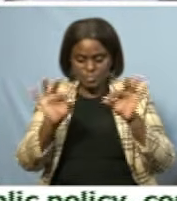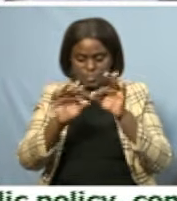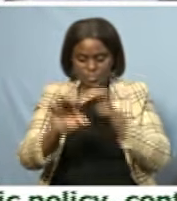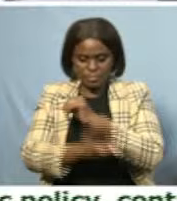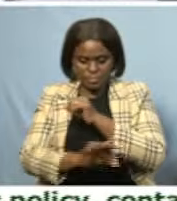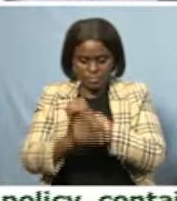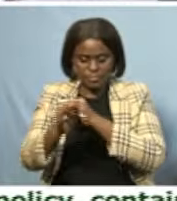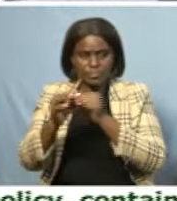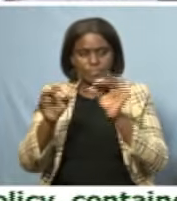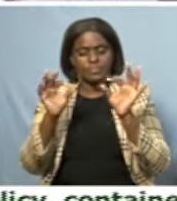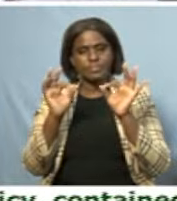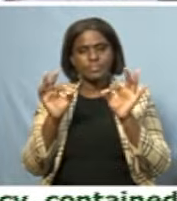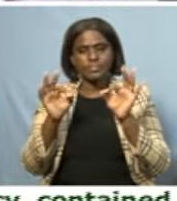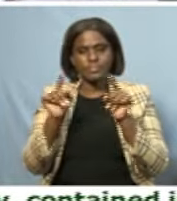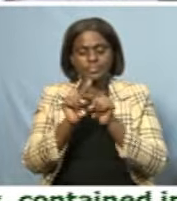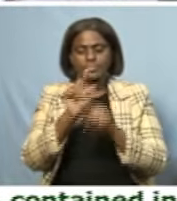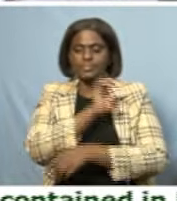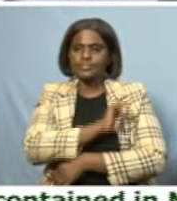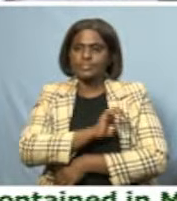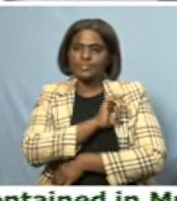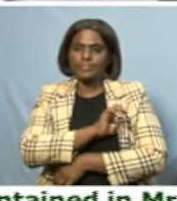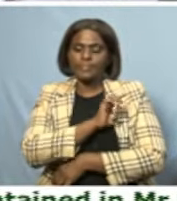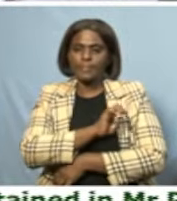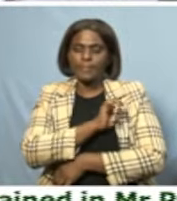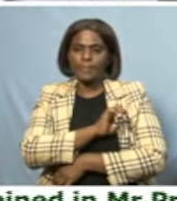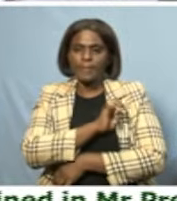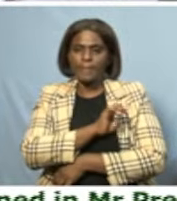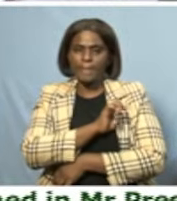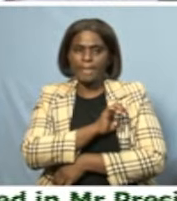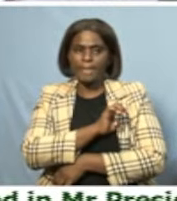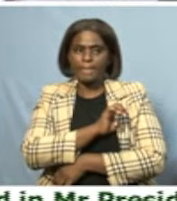of morality and ethics,